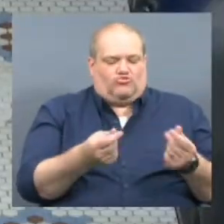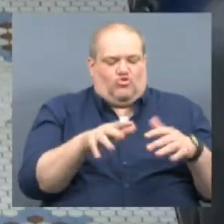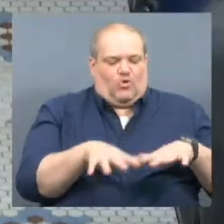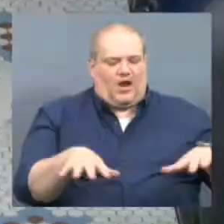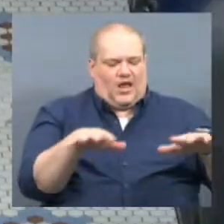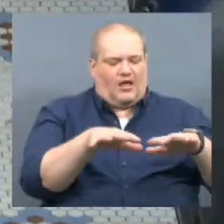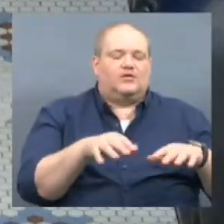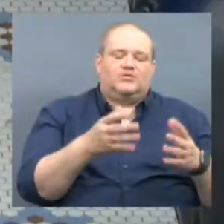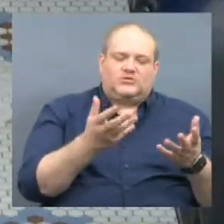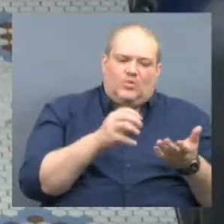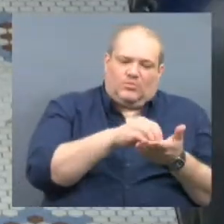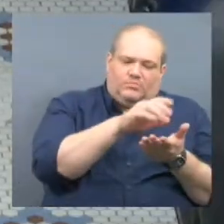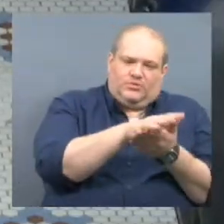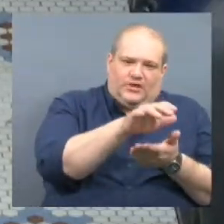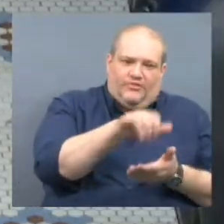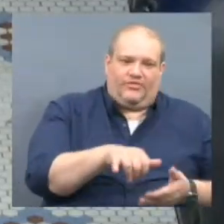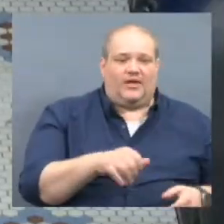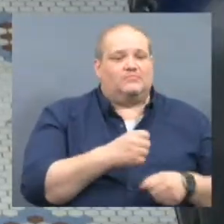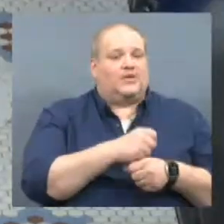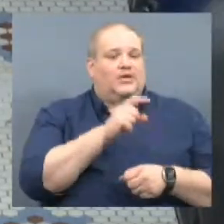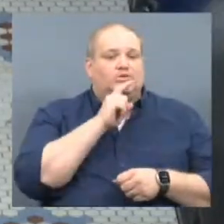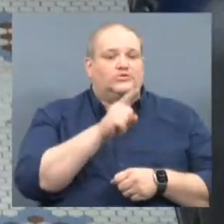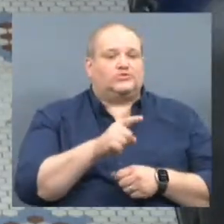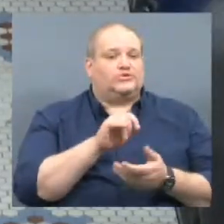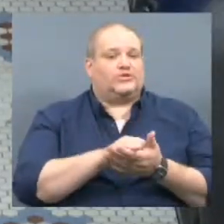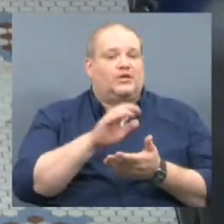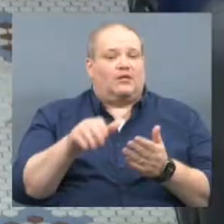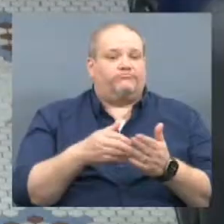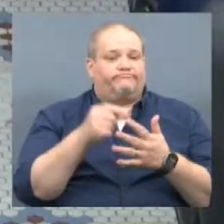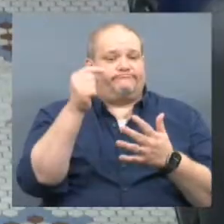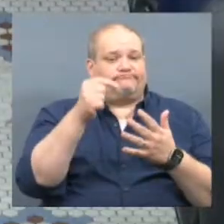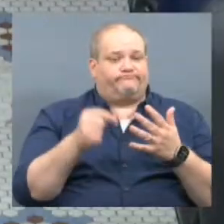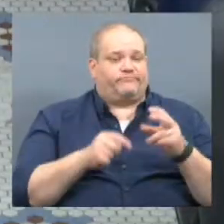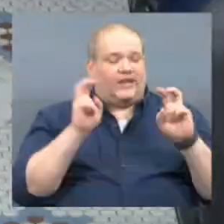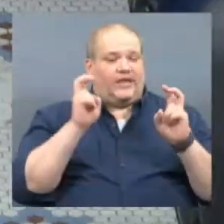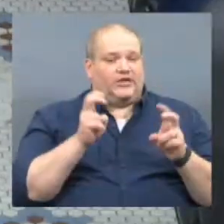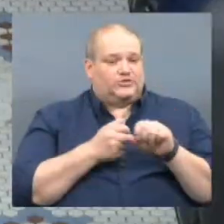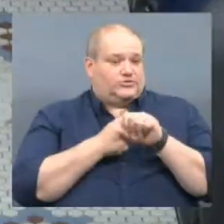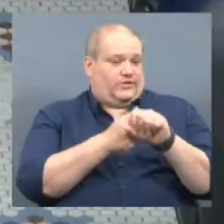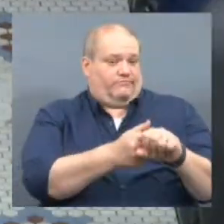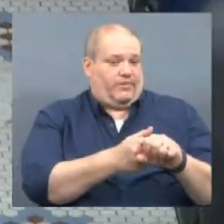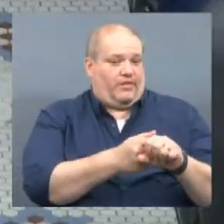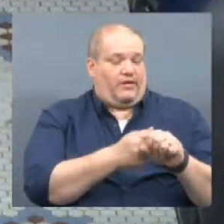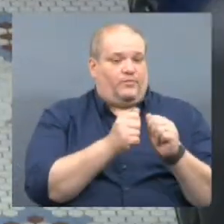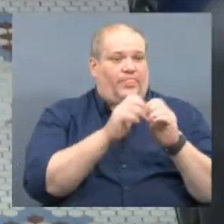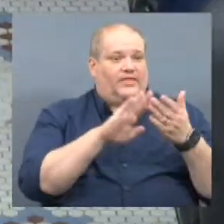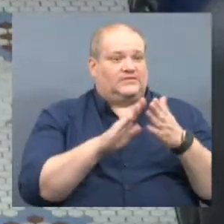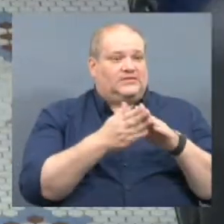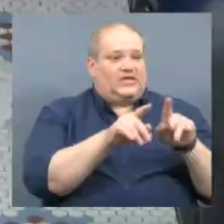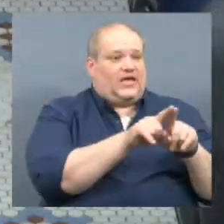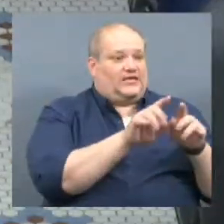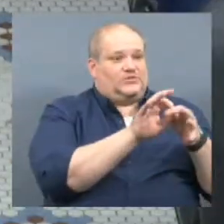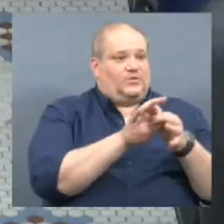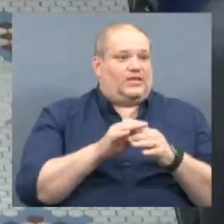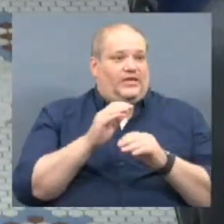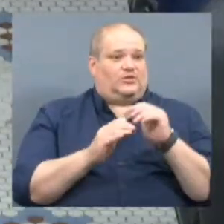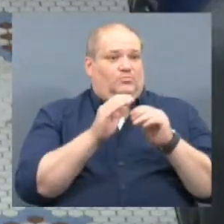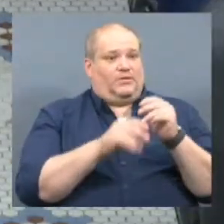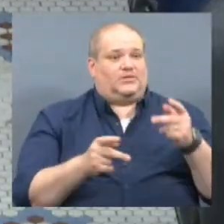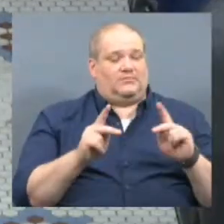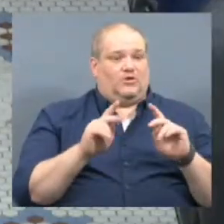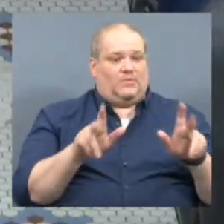I wanted to get that in the record. I wanted to make sure that those issues are complied with by the city as it relates to a building permit that would be